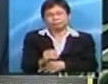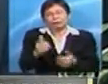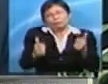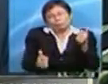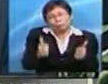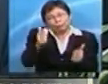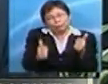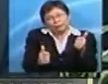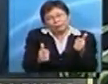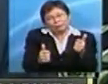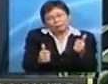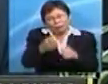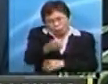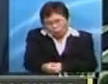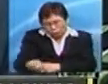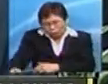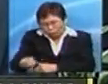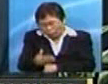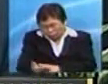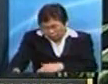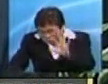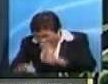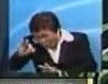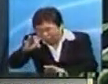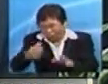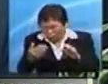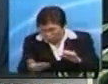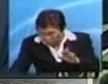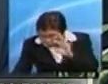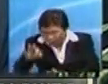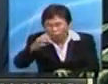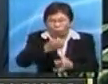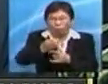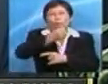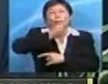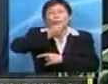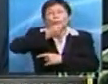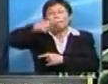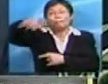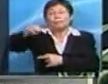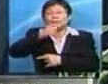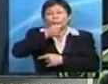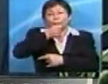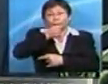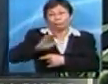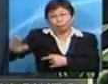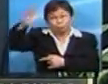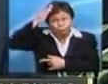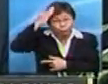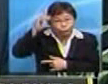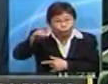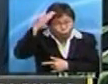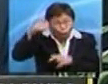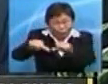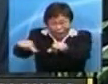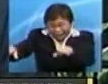whether the objects will be recovered and whether the announcement by the Prime Minister, as you know, the